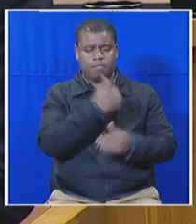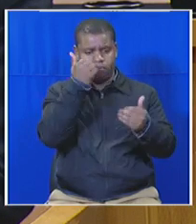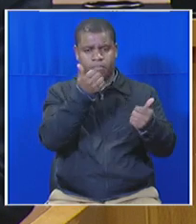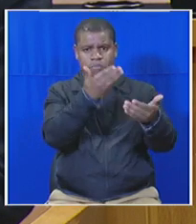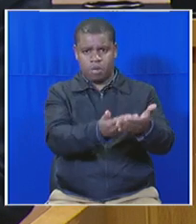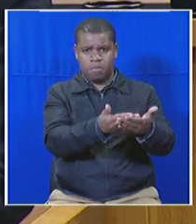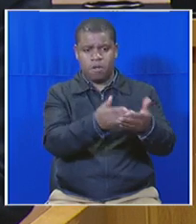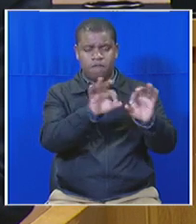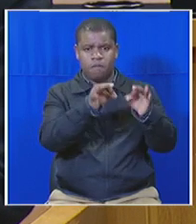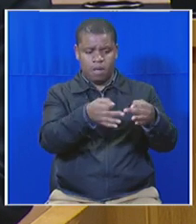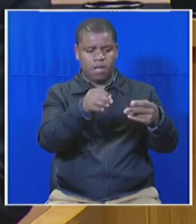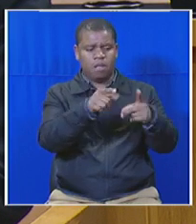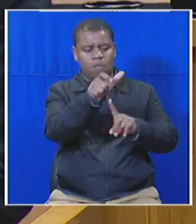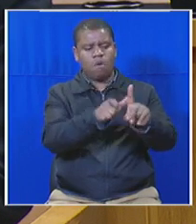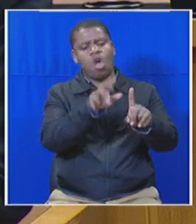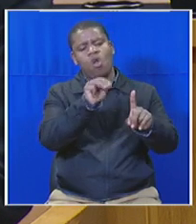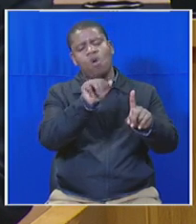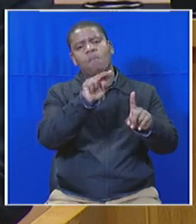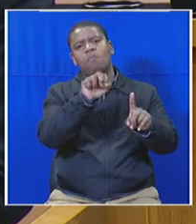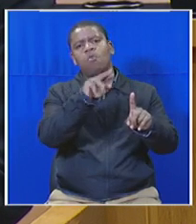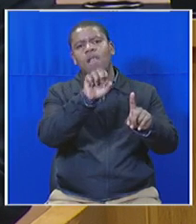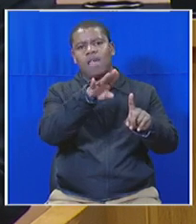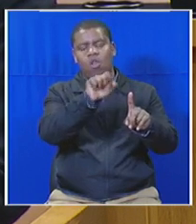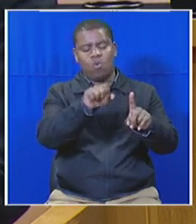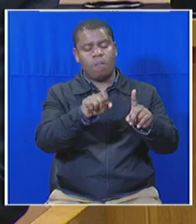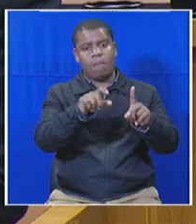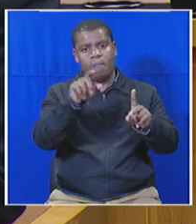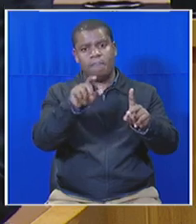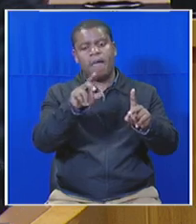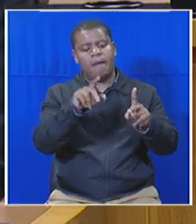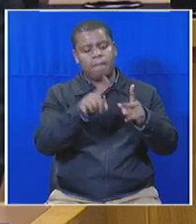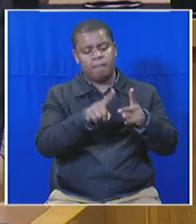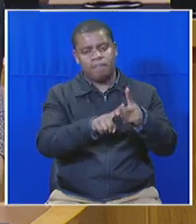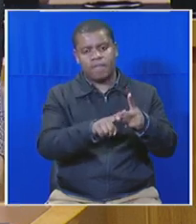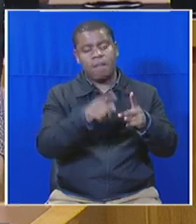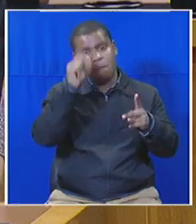especially his wife Nombulelo and children Kenneth Jr. and Tari.